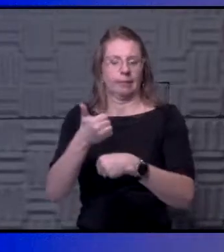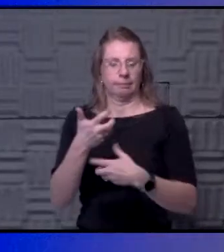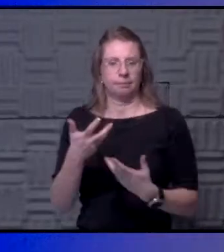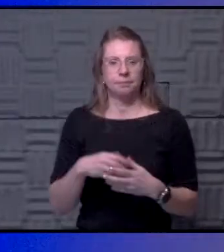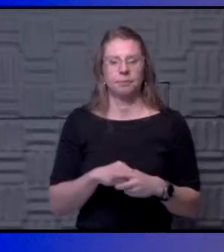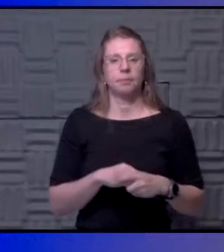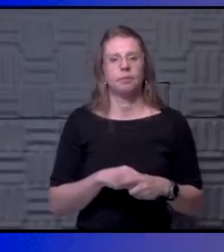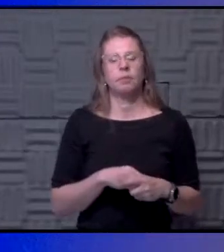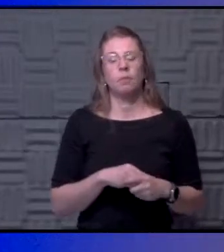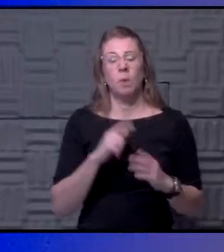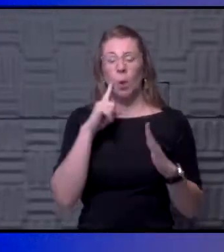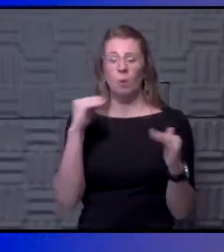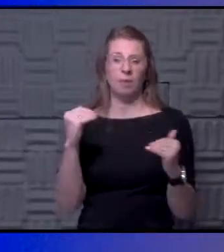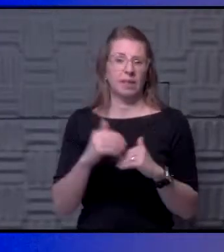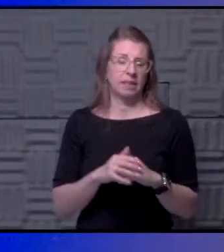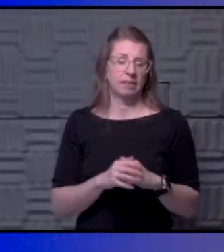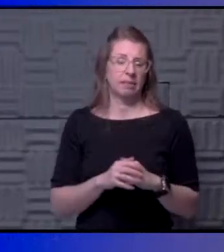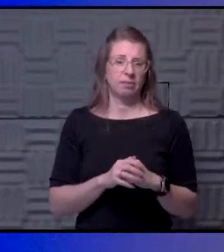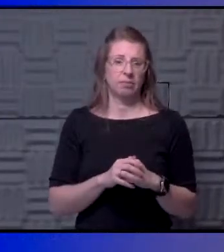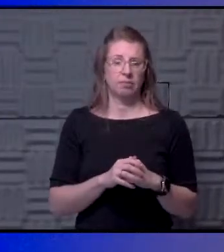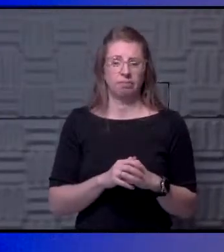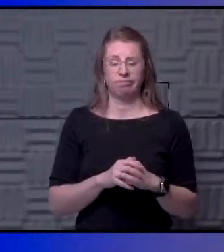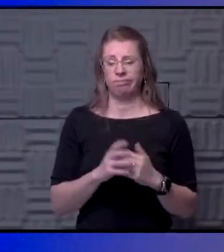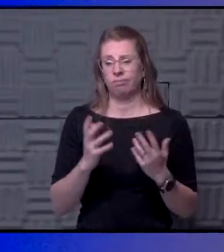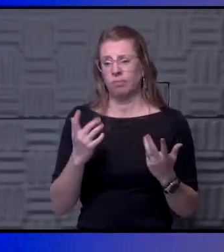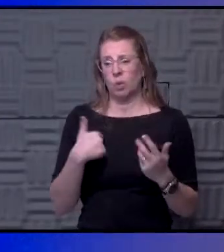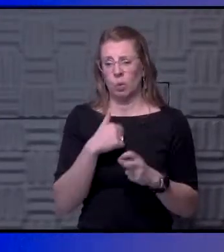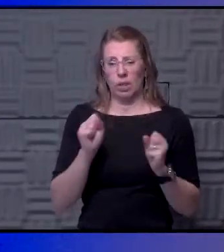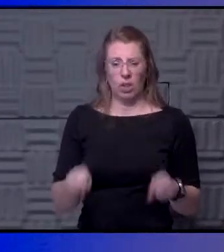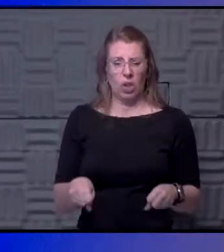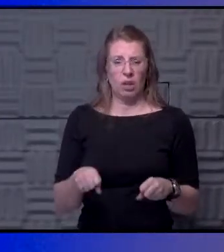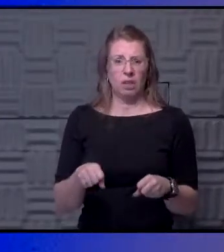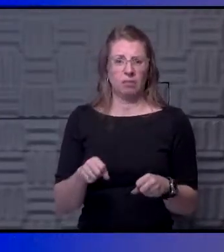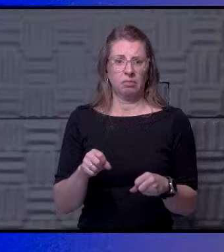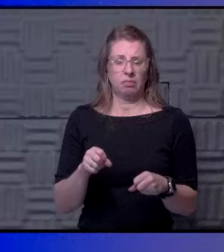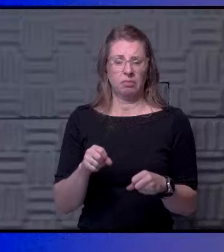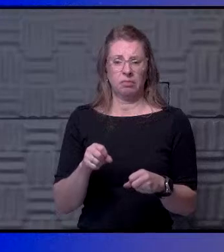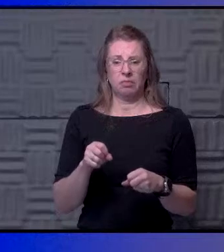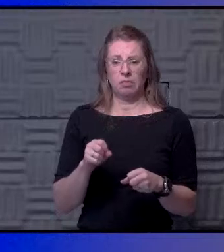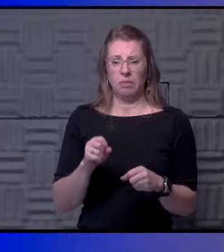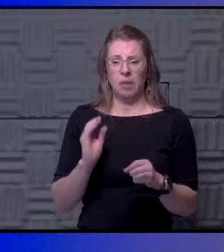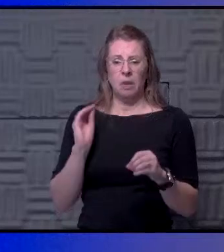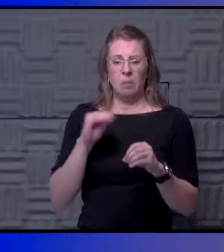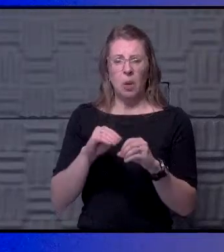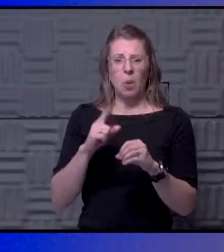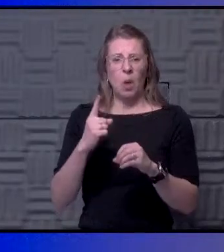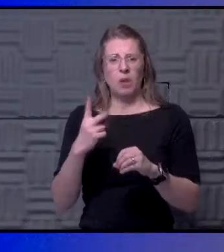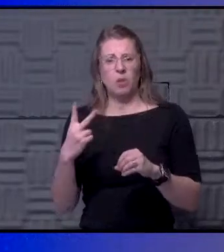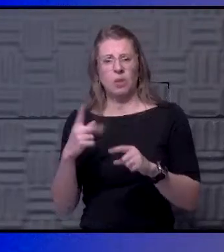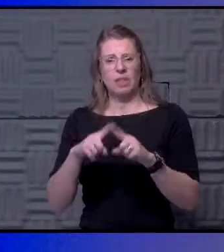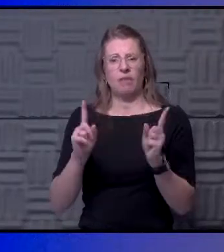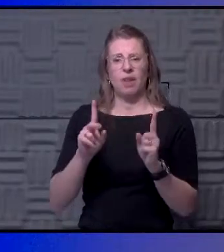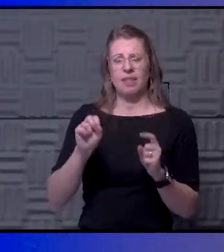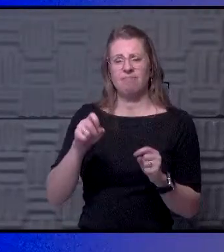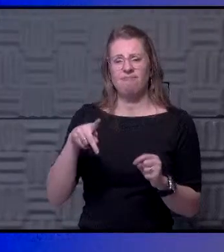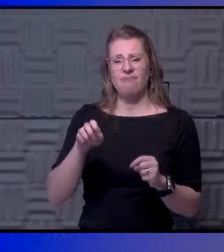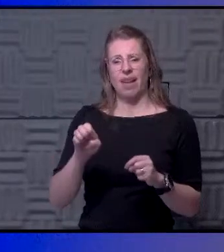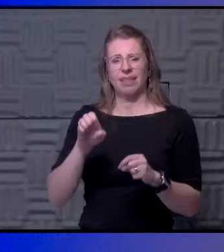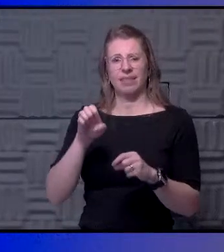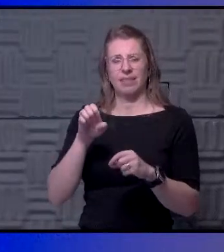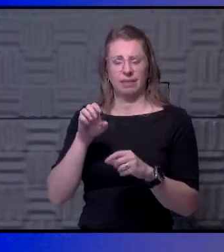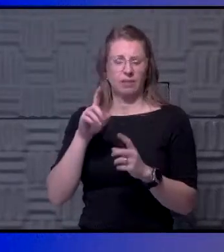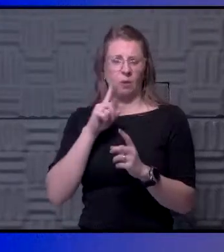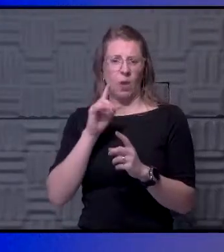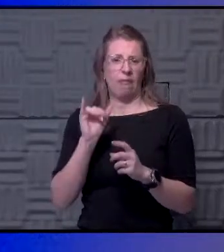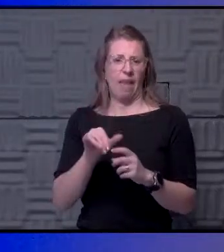and hopefully, we can also at some point put 2 or 3 different spikes in that platform if we